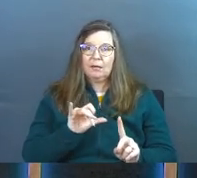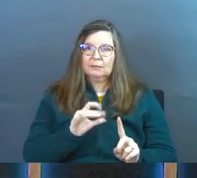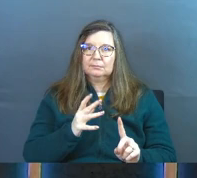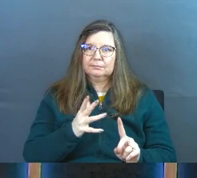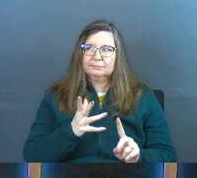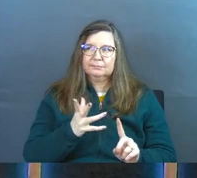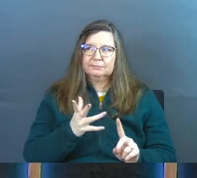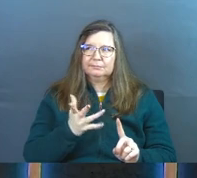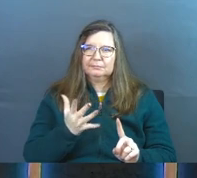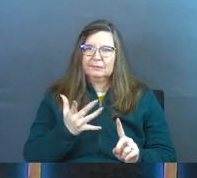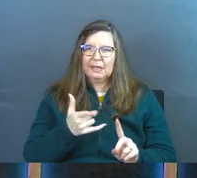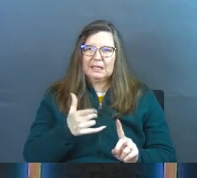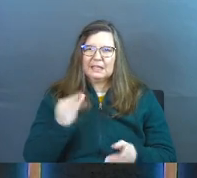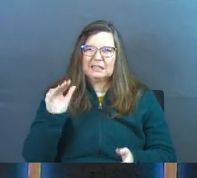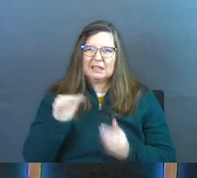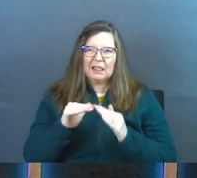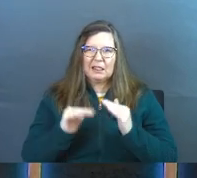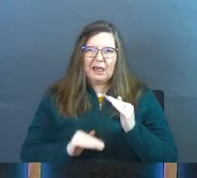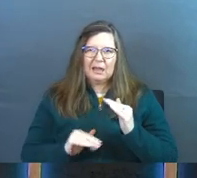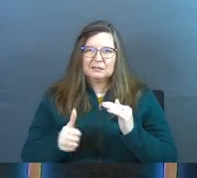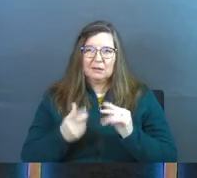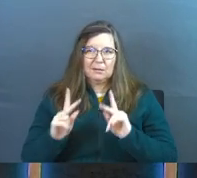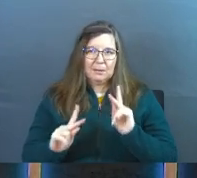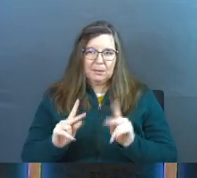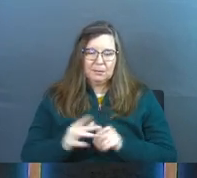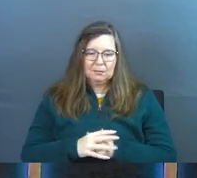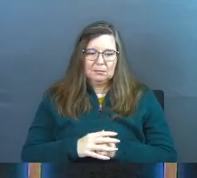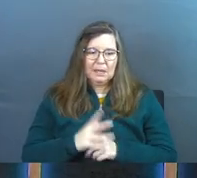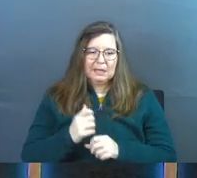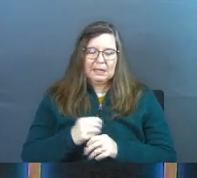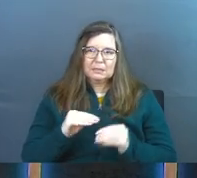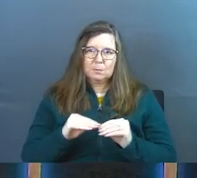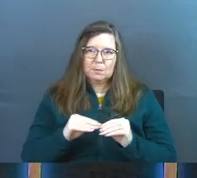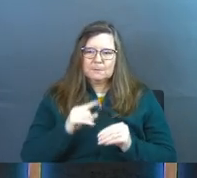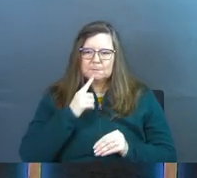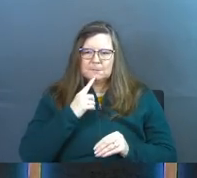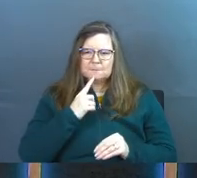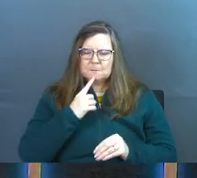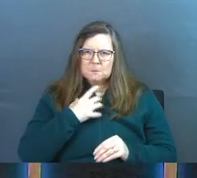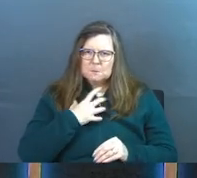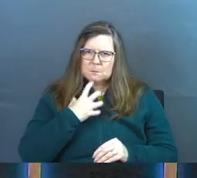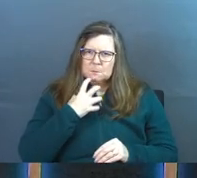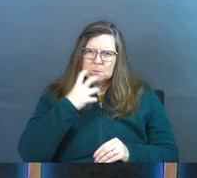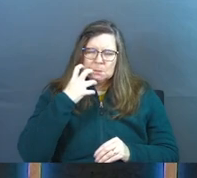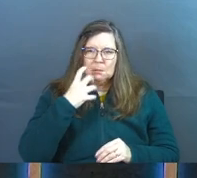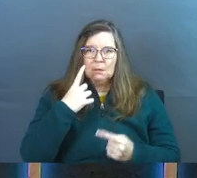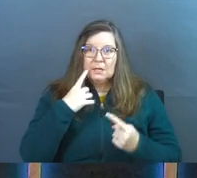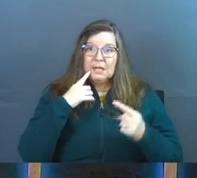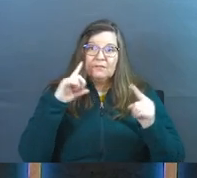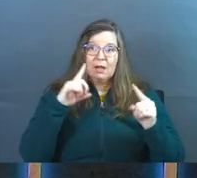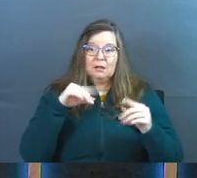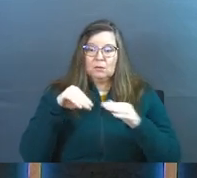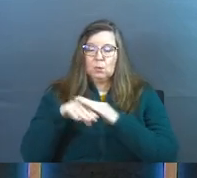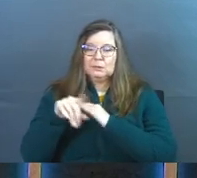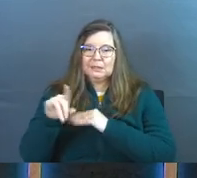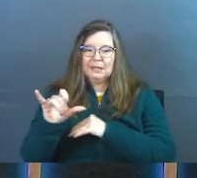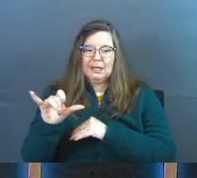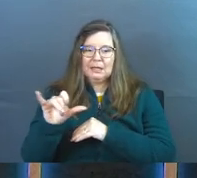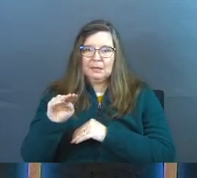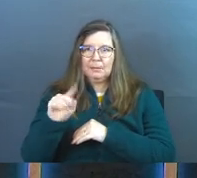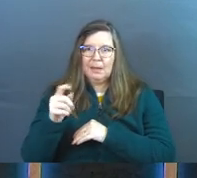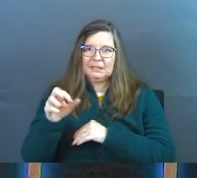like he's less than everybody else. And he gets more and more bitter. And he finally ends up in this